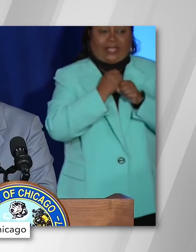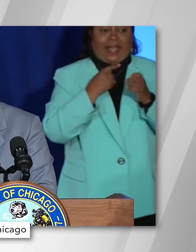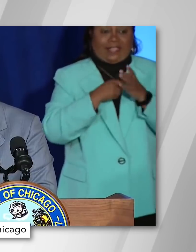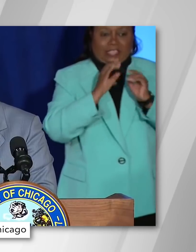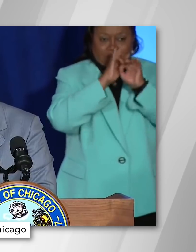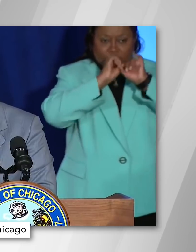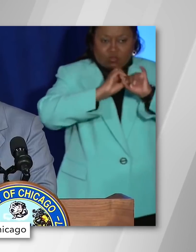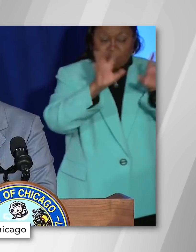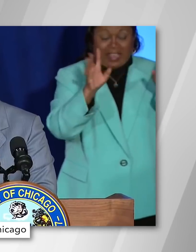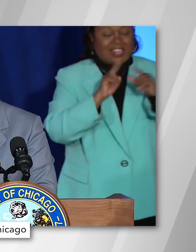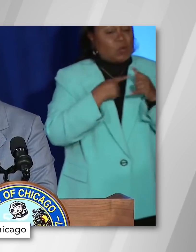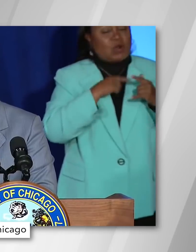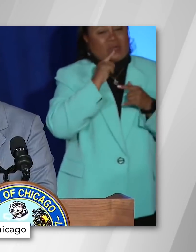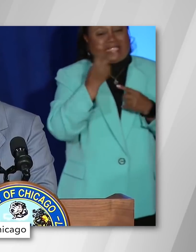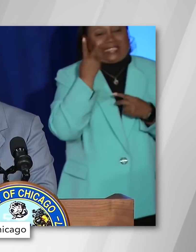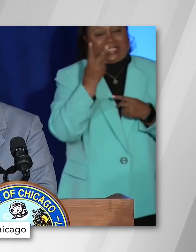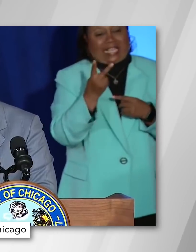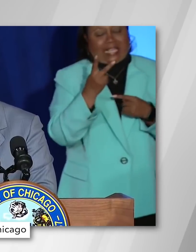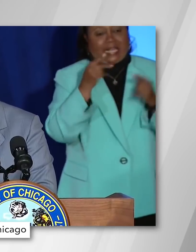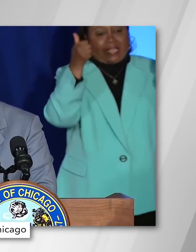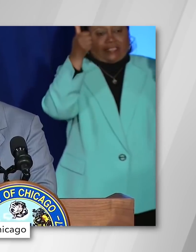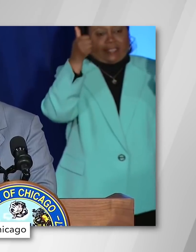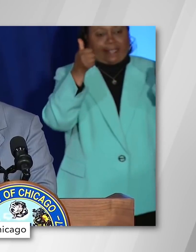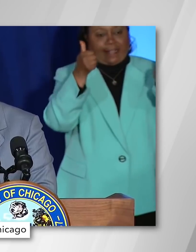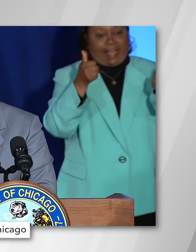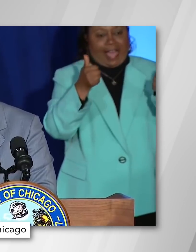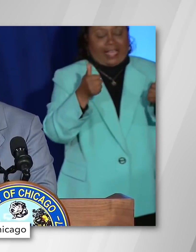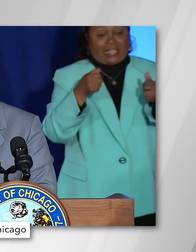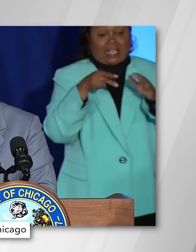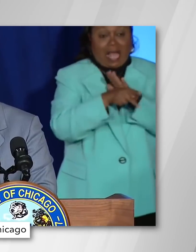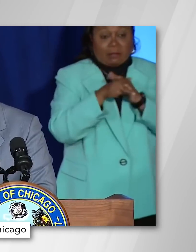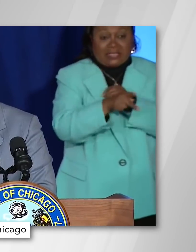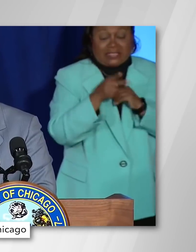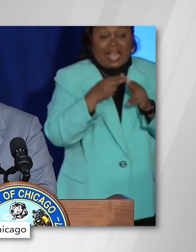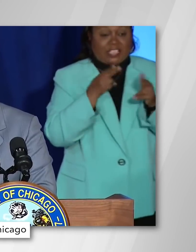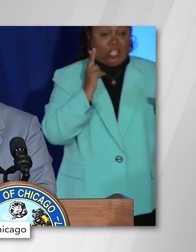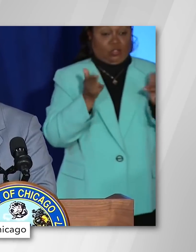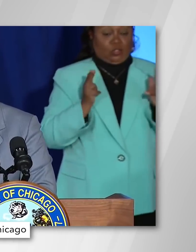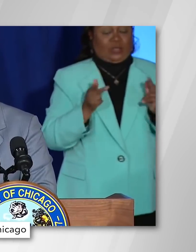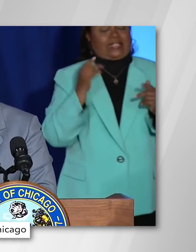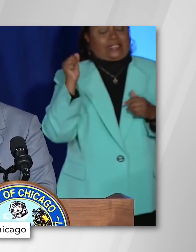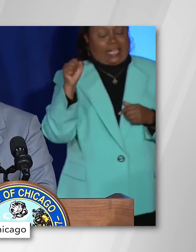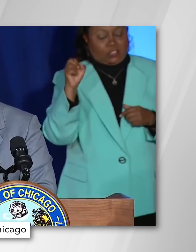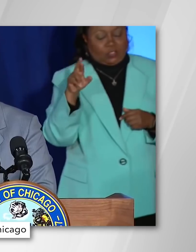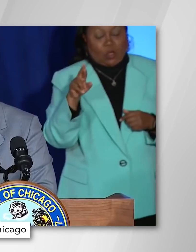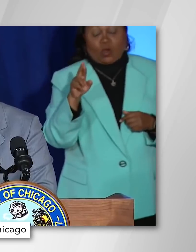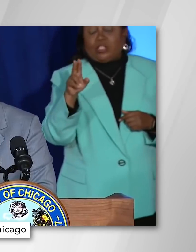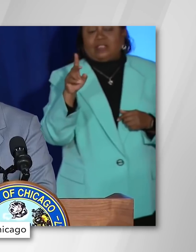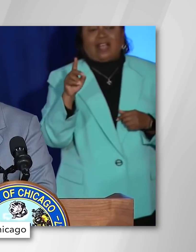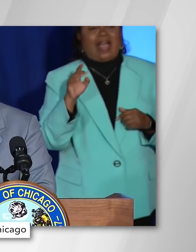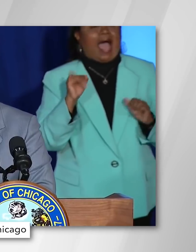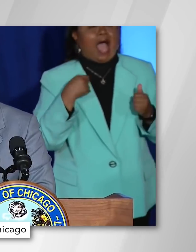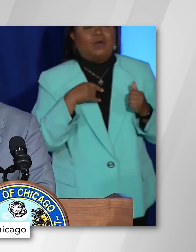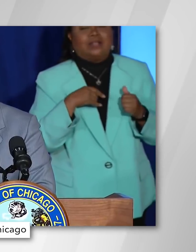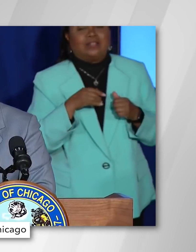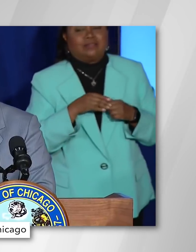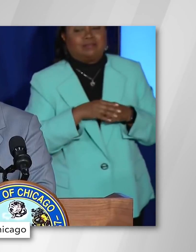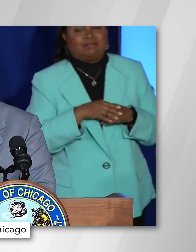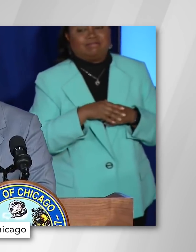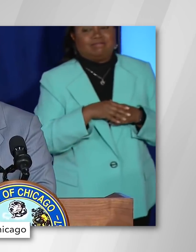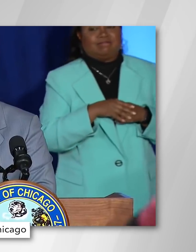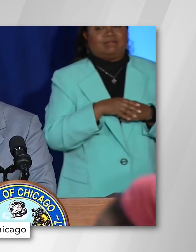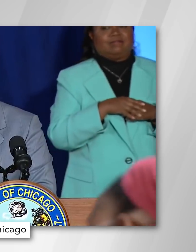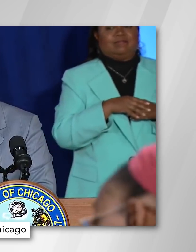this straight, is that we're actually seeing a decline in homicides and shootings. Yes, sir. You